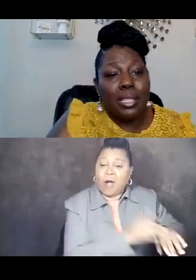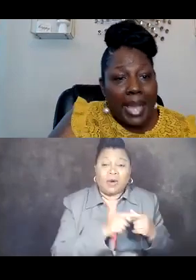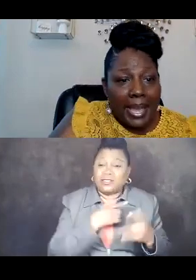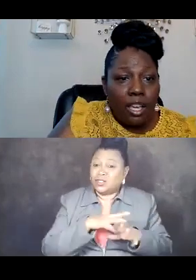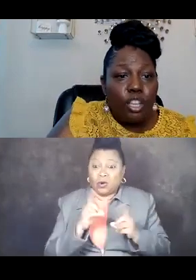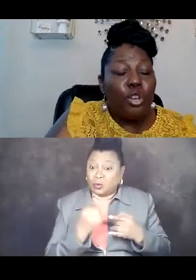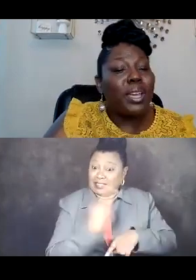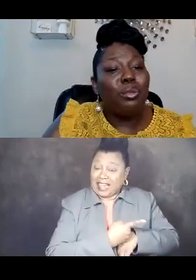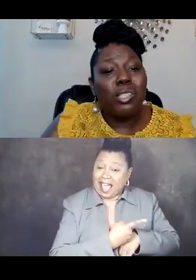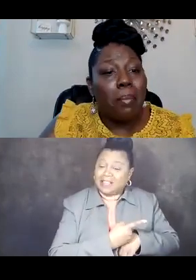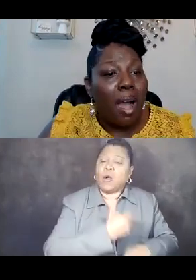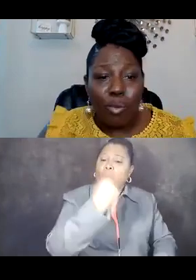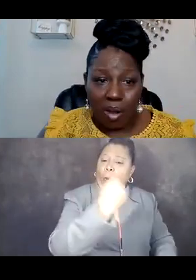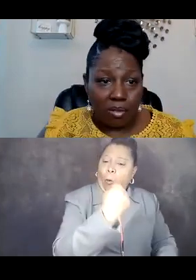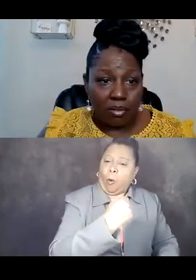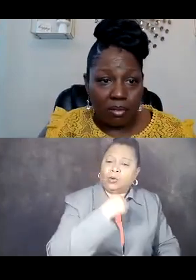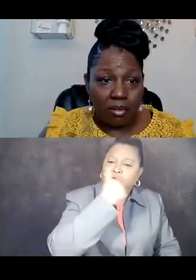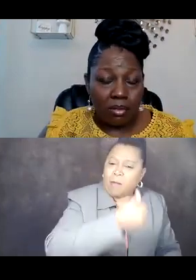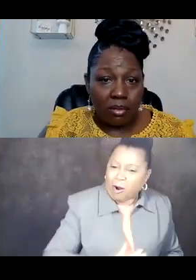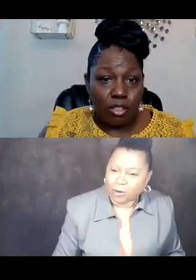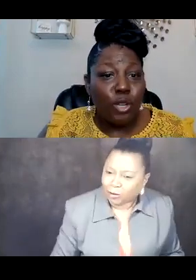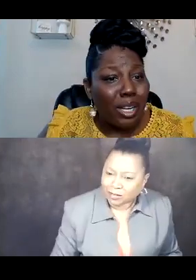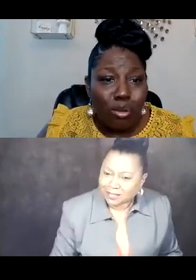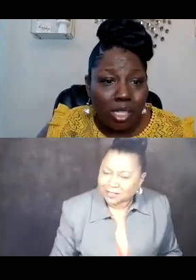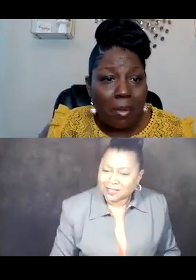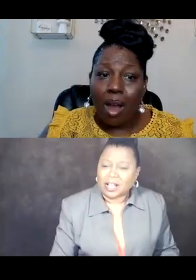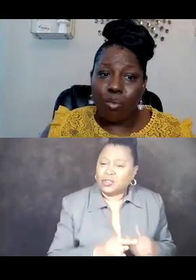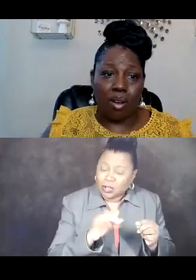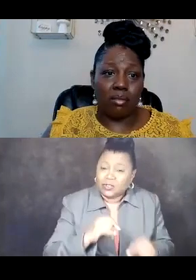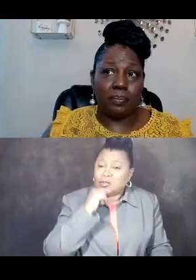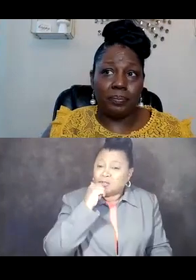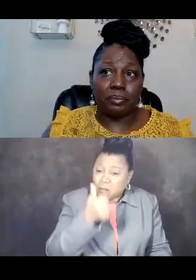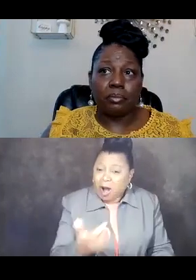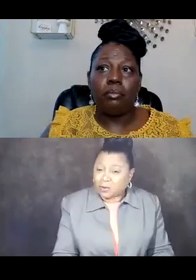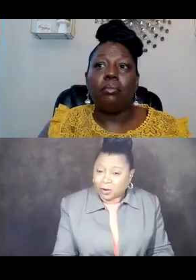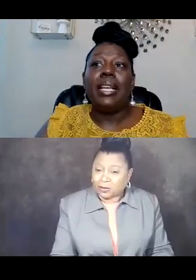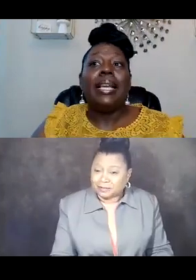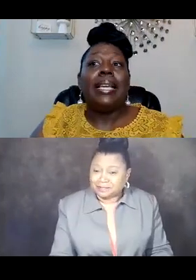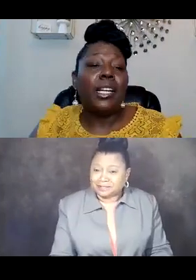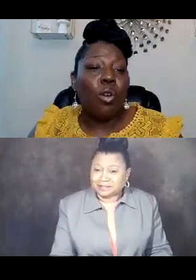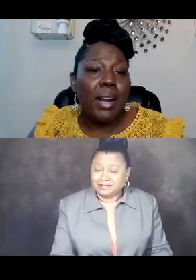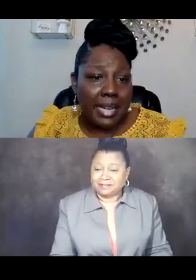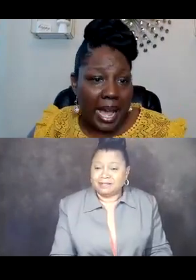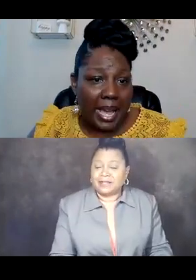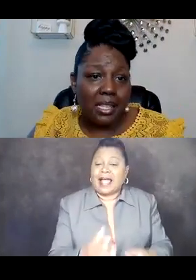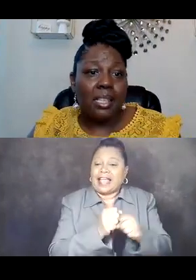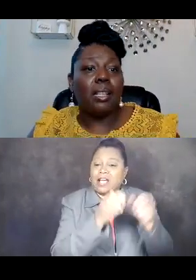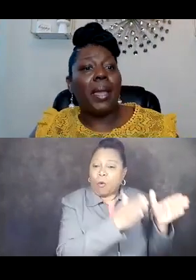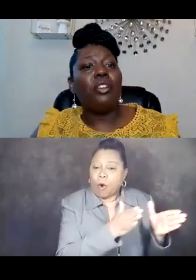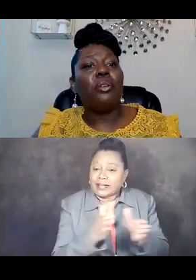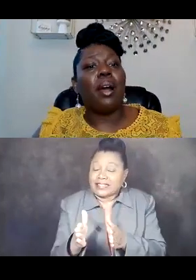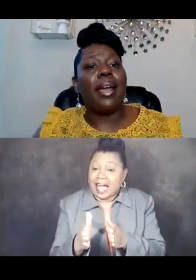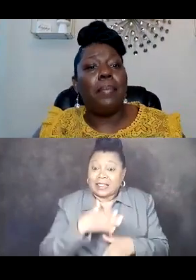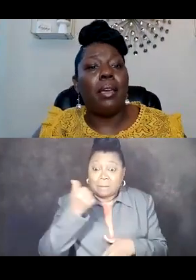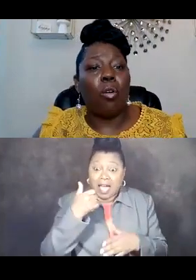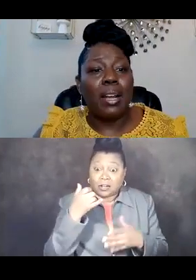do today, you can do tomorrow. You can do tomorrow. Get organized. The better